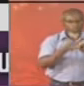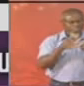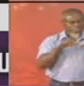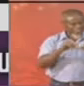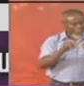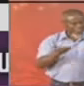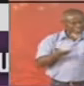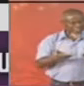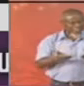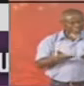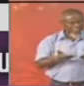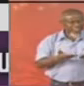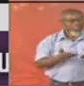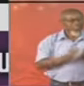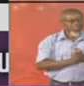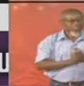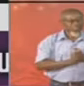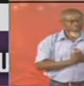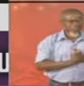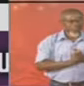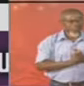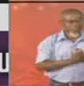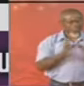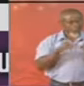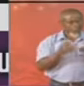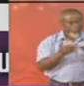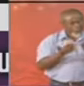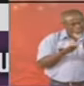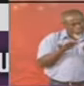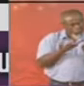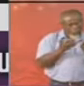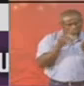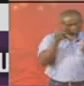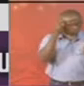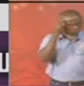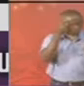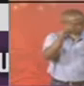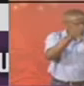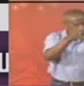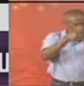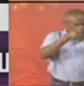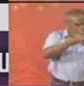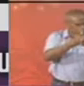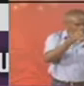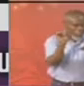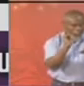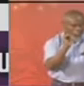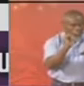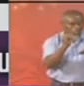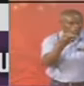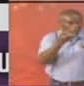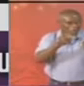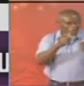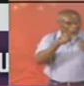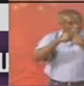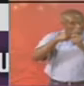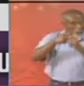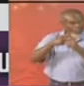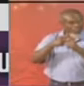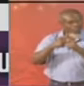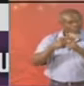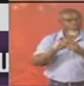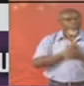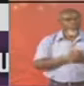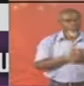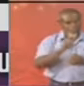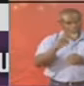is the goal for us to get to 0 COVID cases, and how likely is that? My second question would